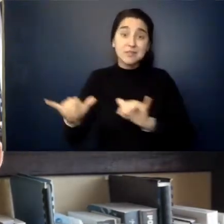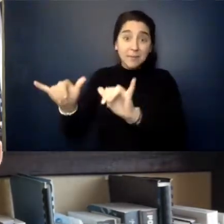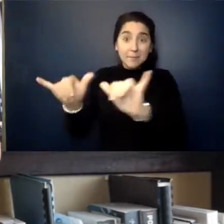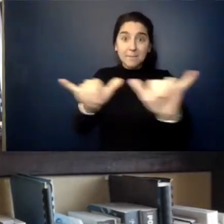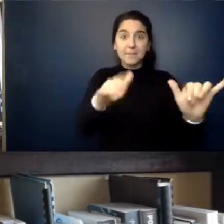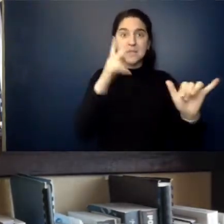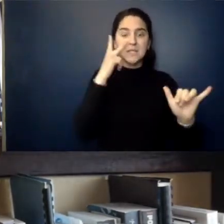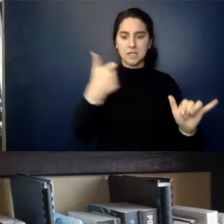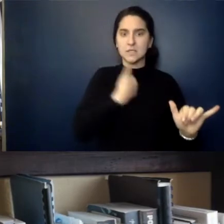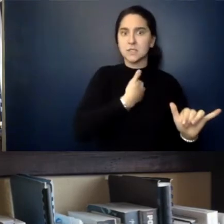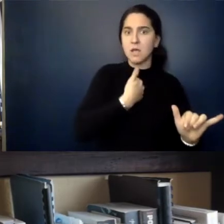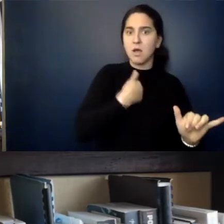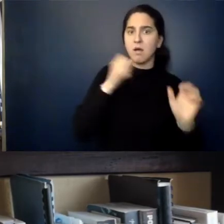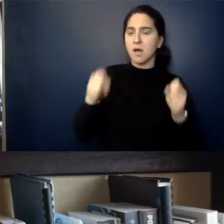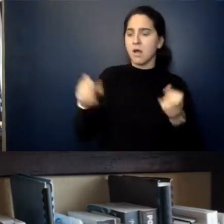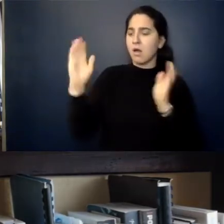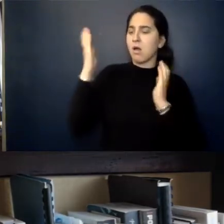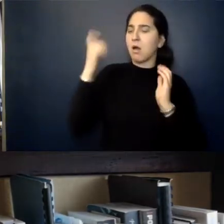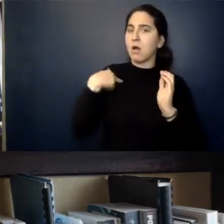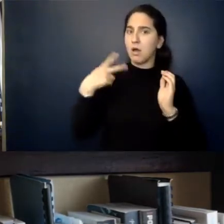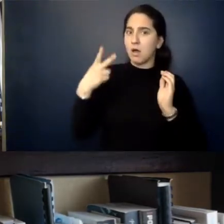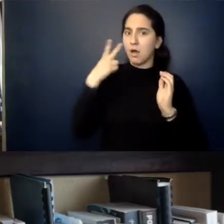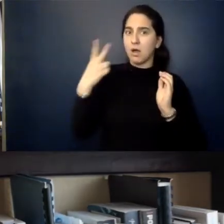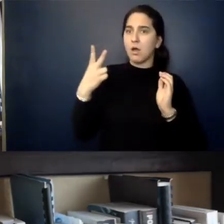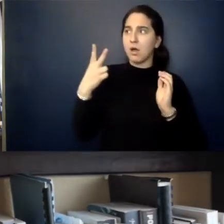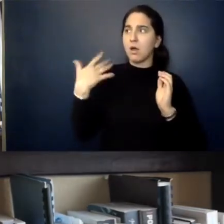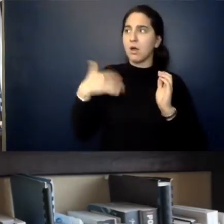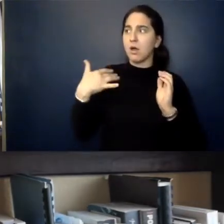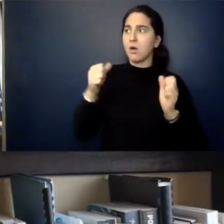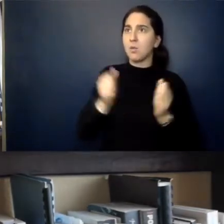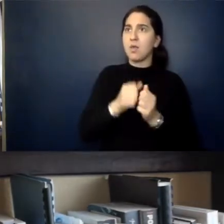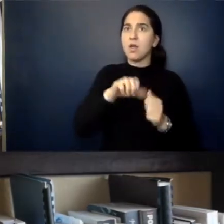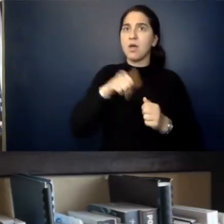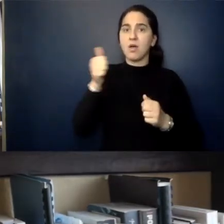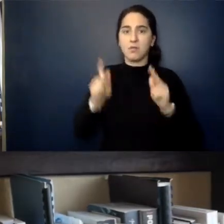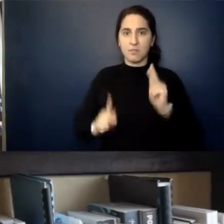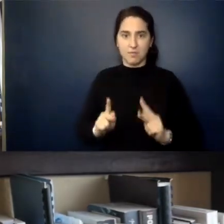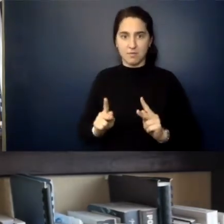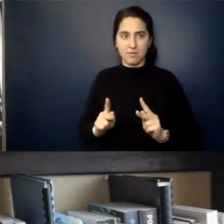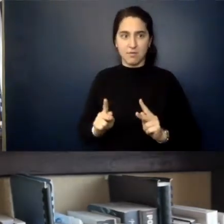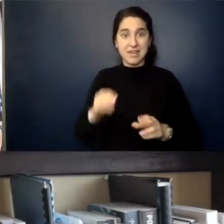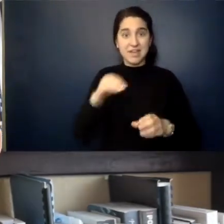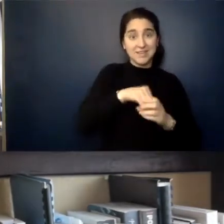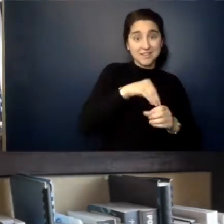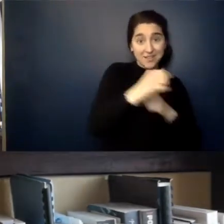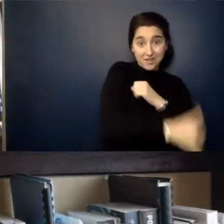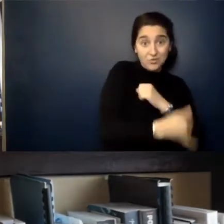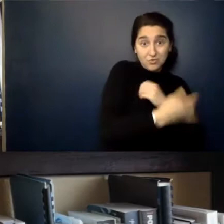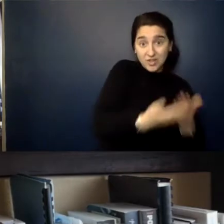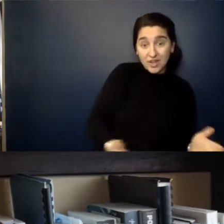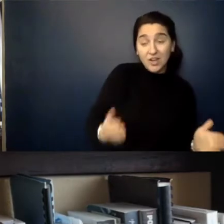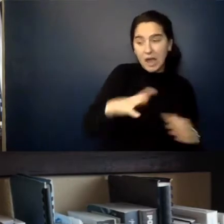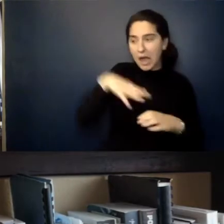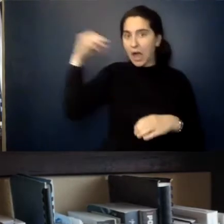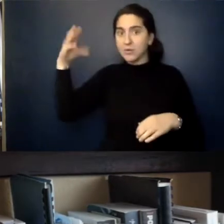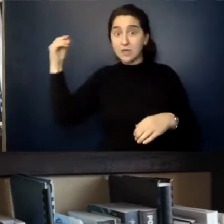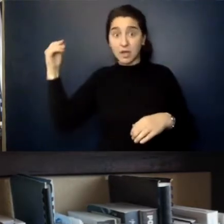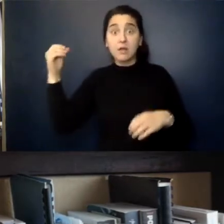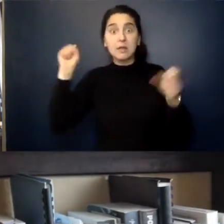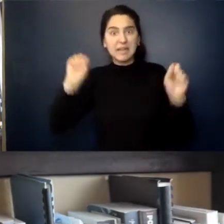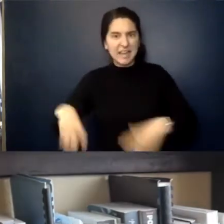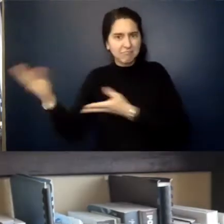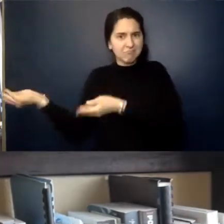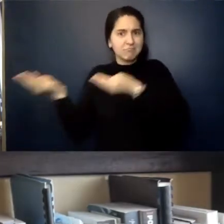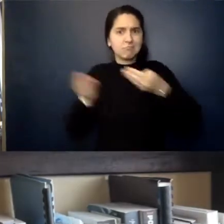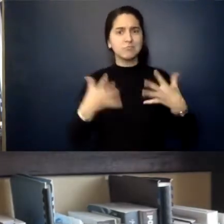also, we are telling each country that their struggle is the struggle of